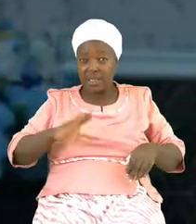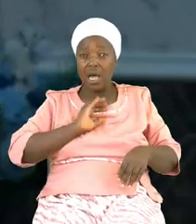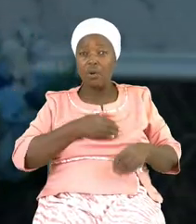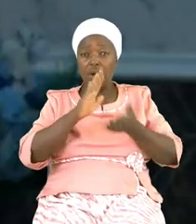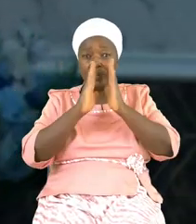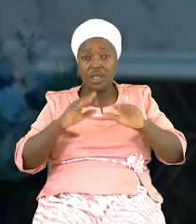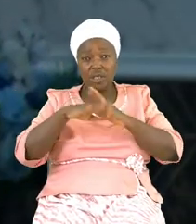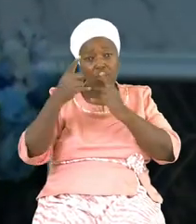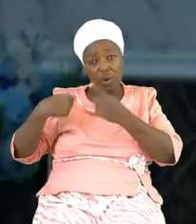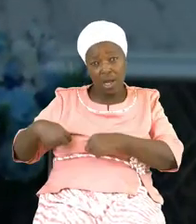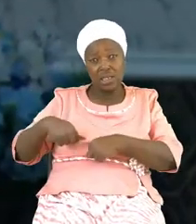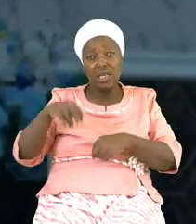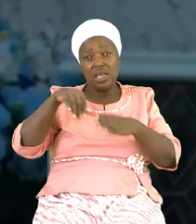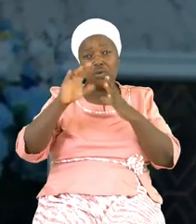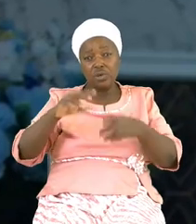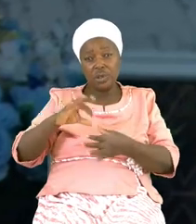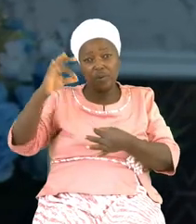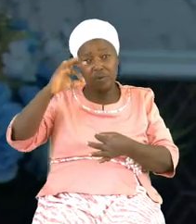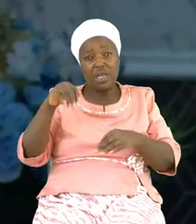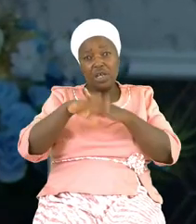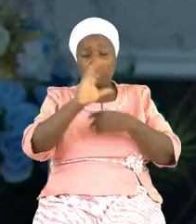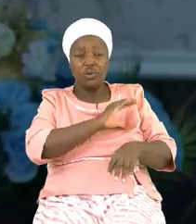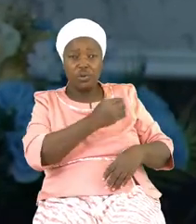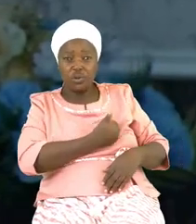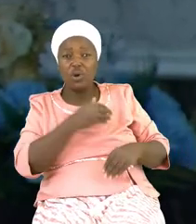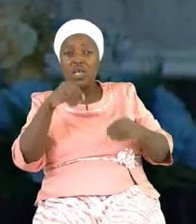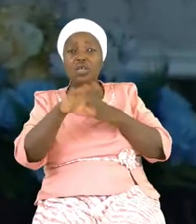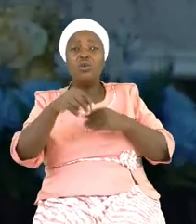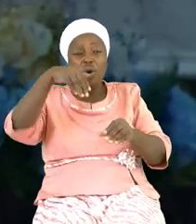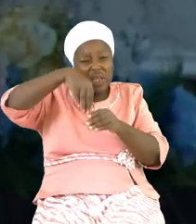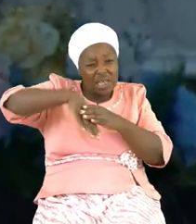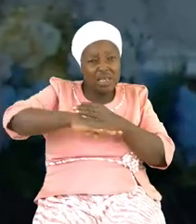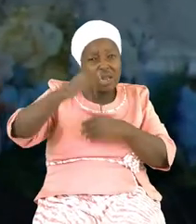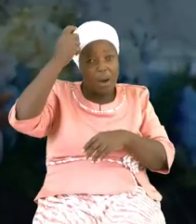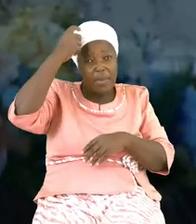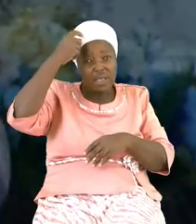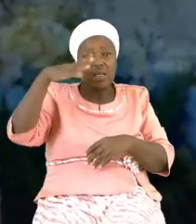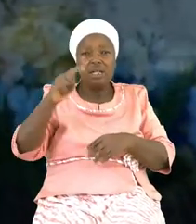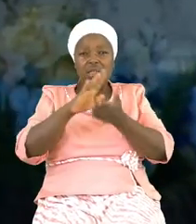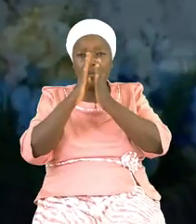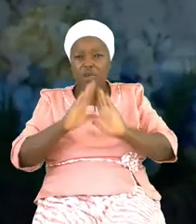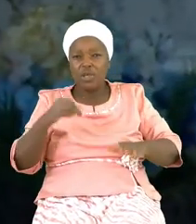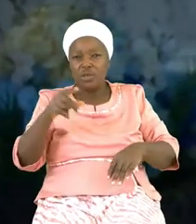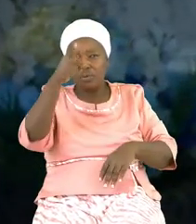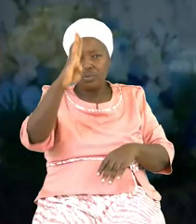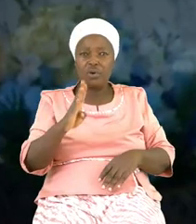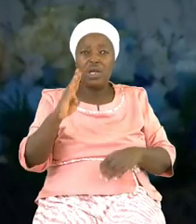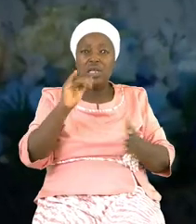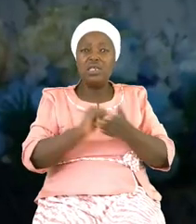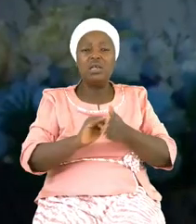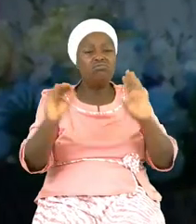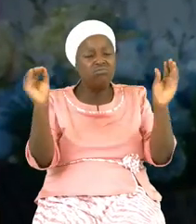in your spirit, in your soul, in your inner man, the peace of God that nobody